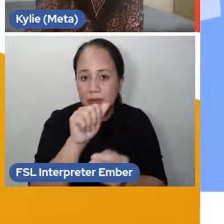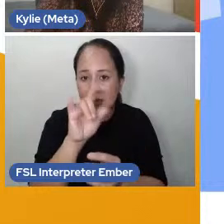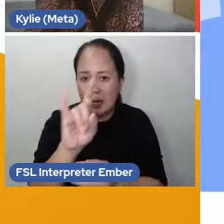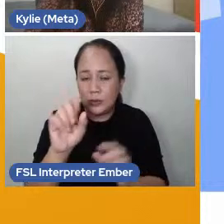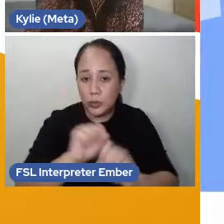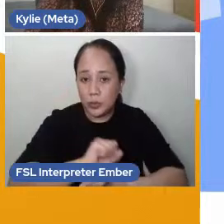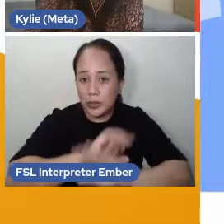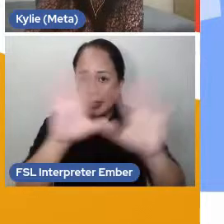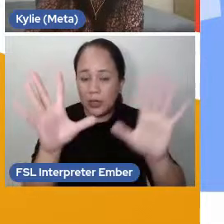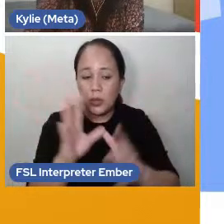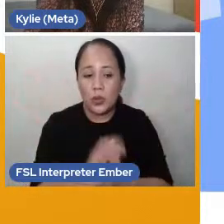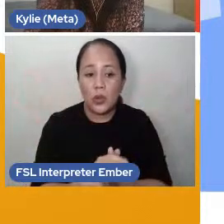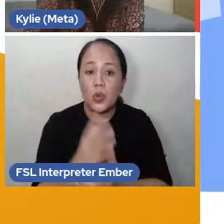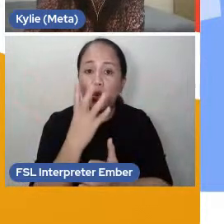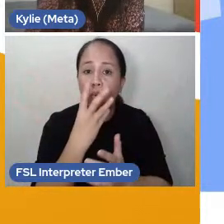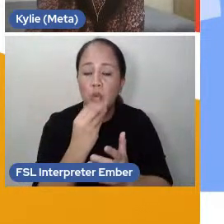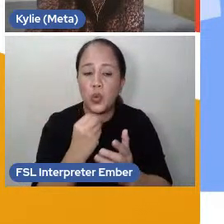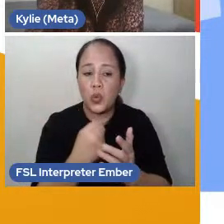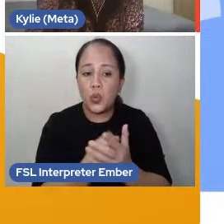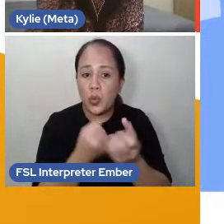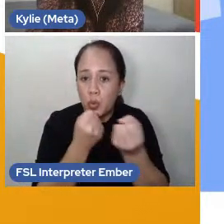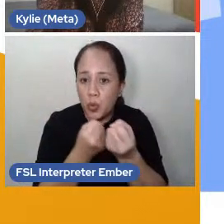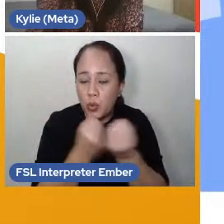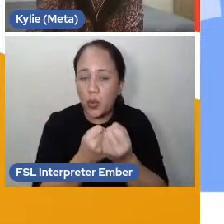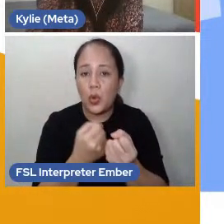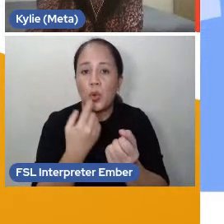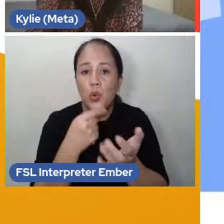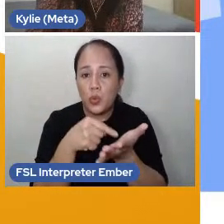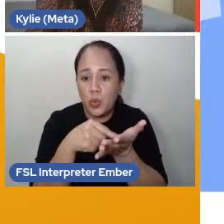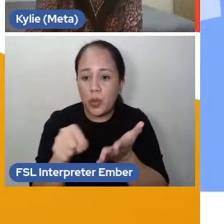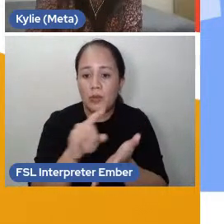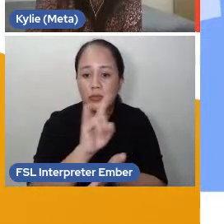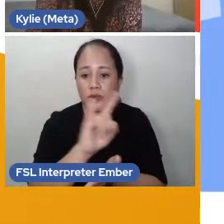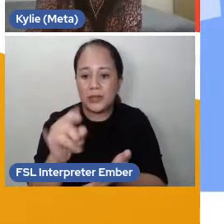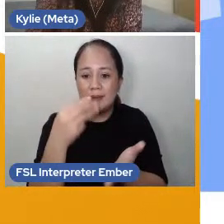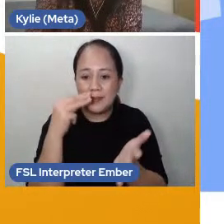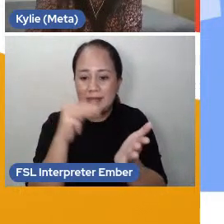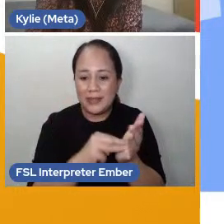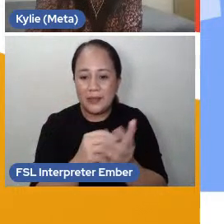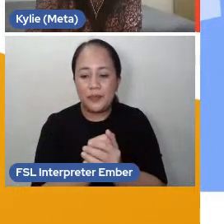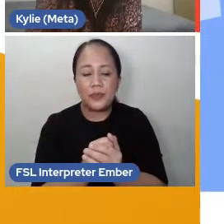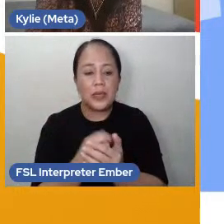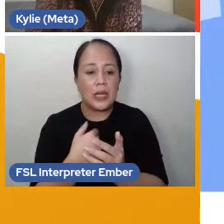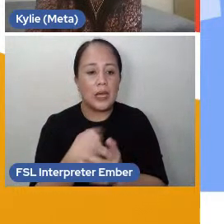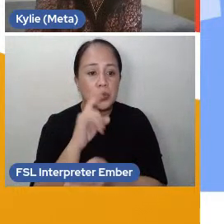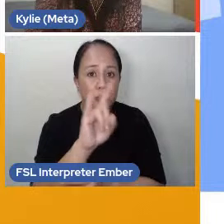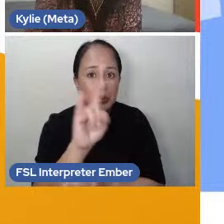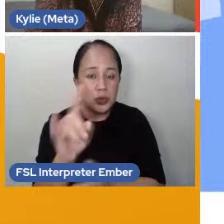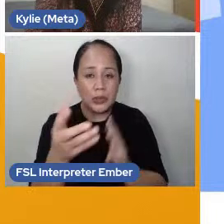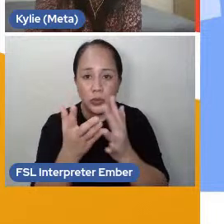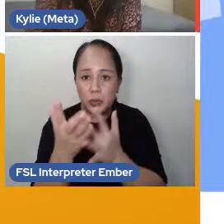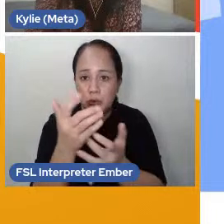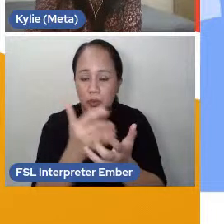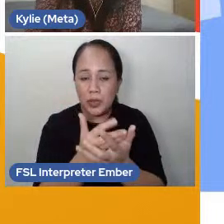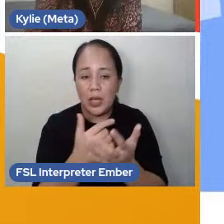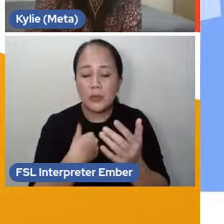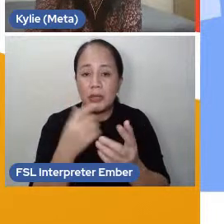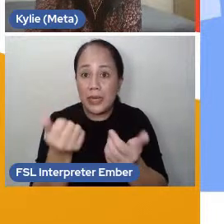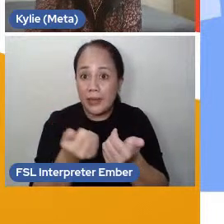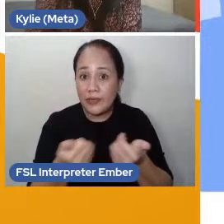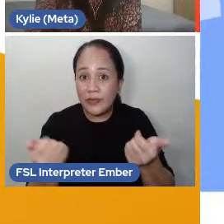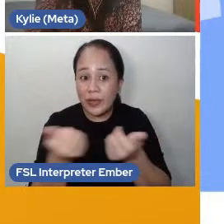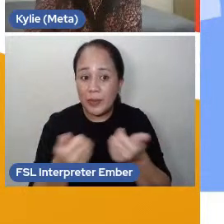who is, behind these or funding these political messaging. So our advertising transparency tools are available